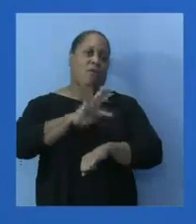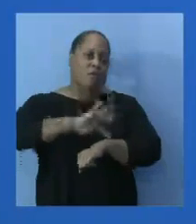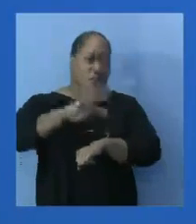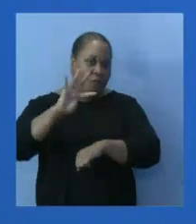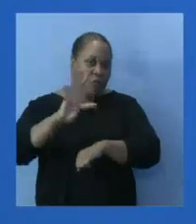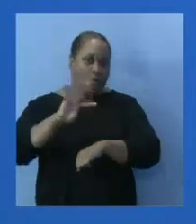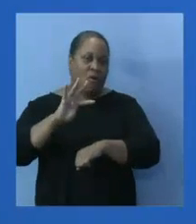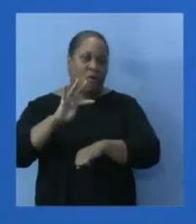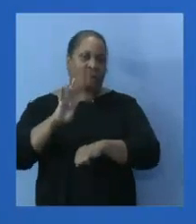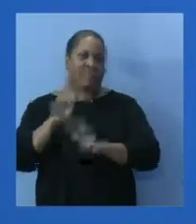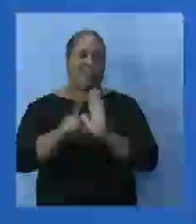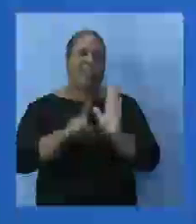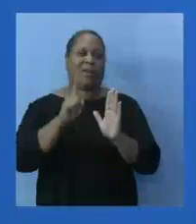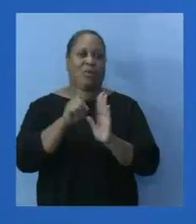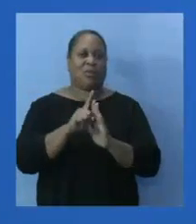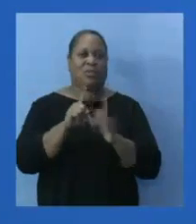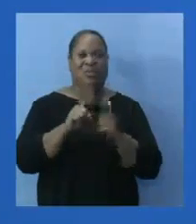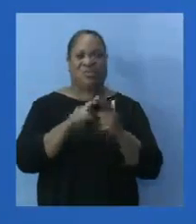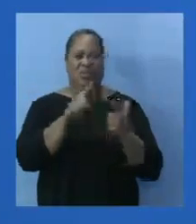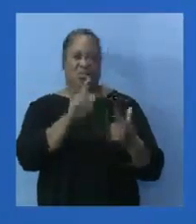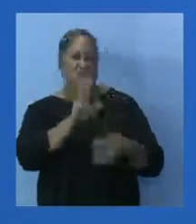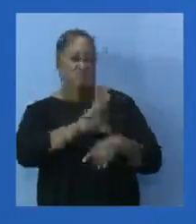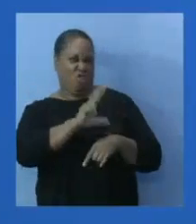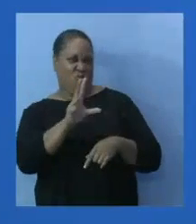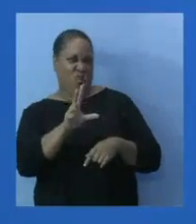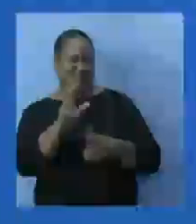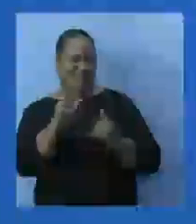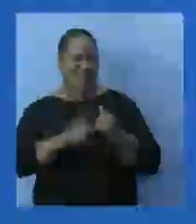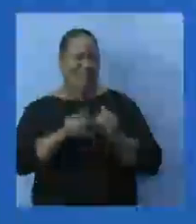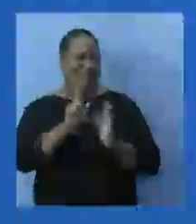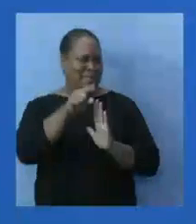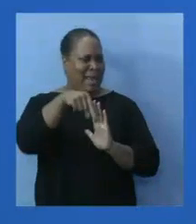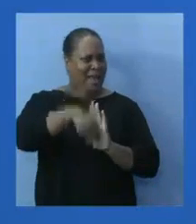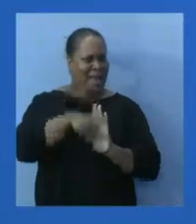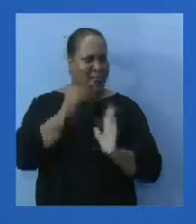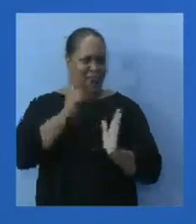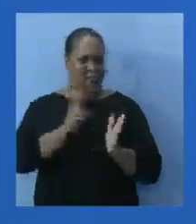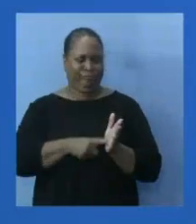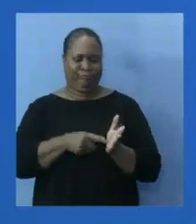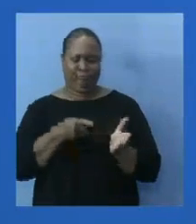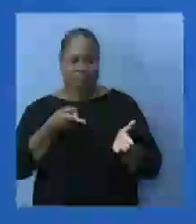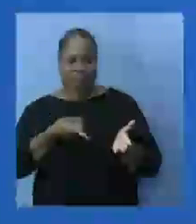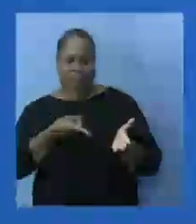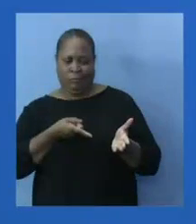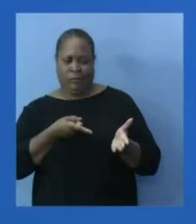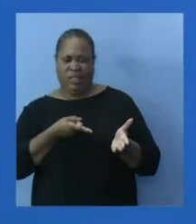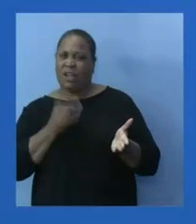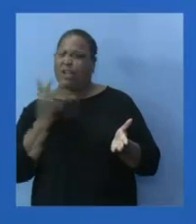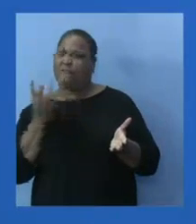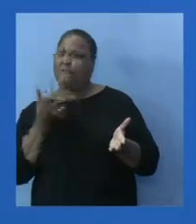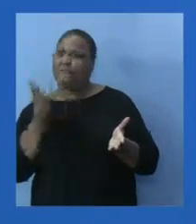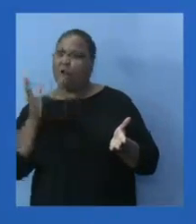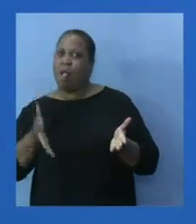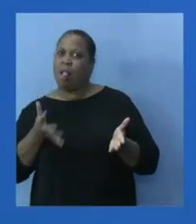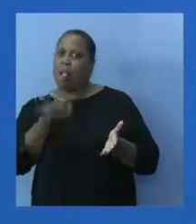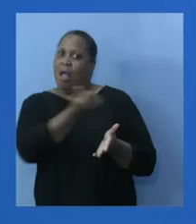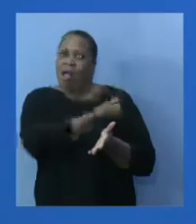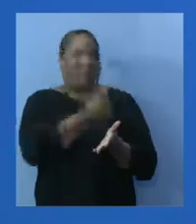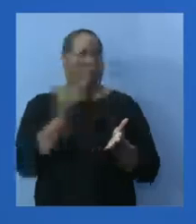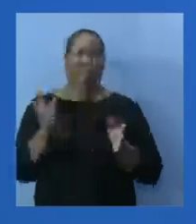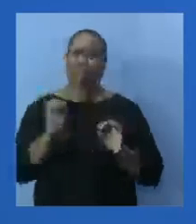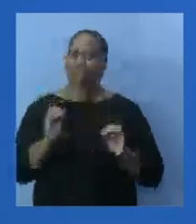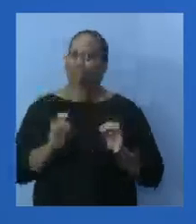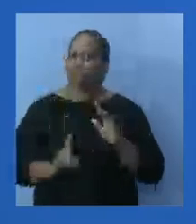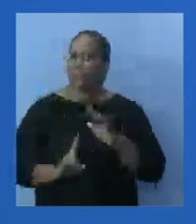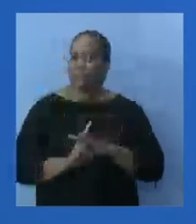vaccination, I think the hour's until 3 actually, so that last half an hour, if they notice that there's 4 doses because people haven't shown up,